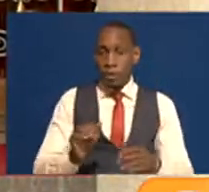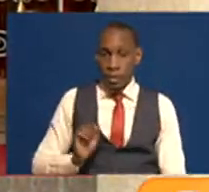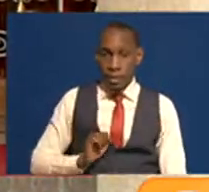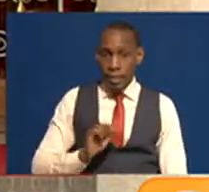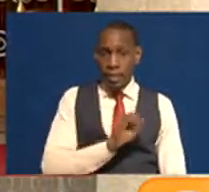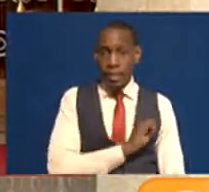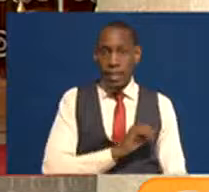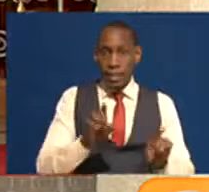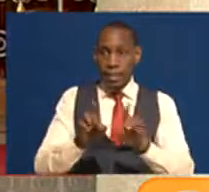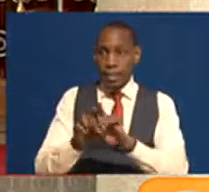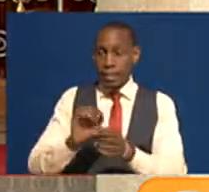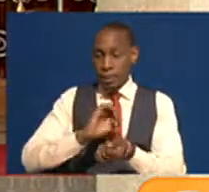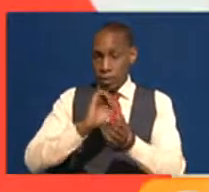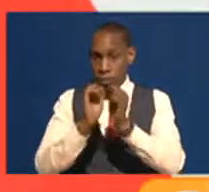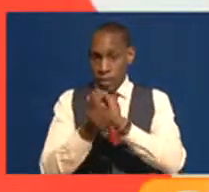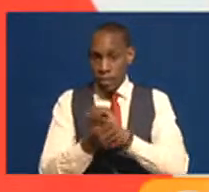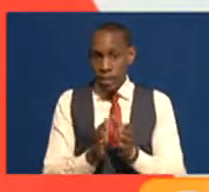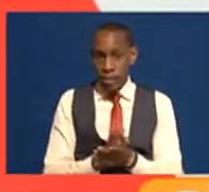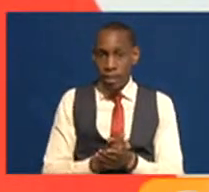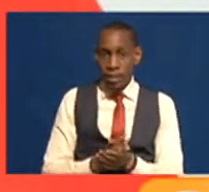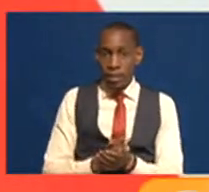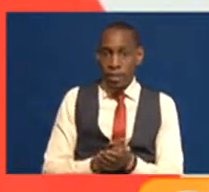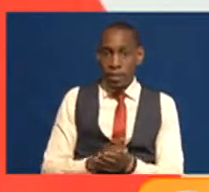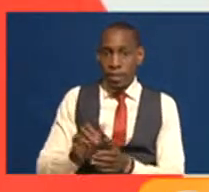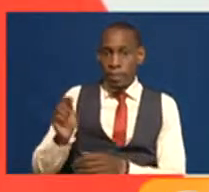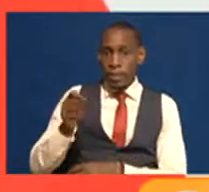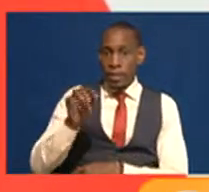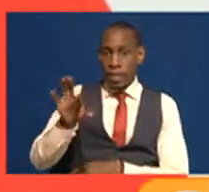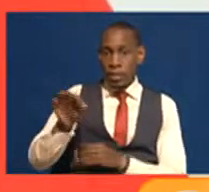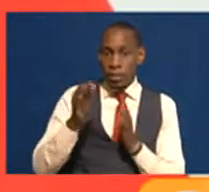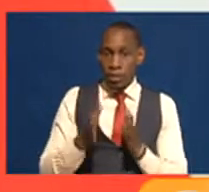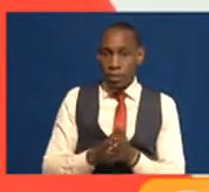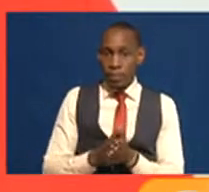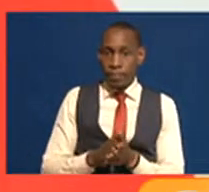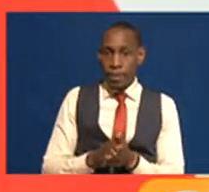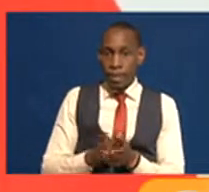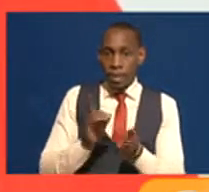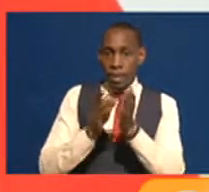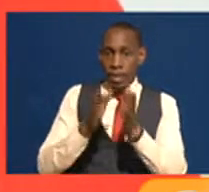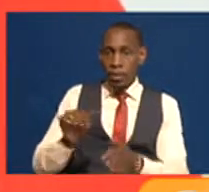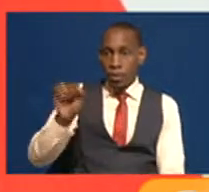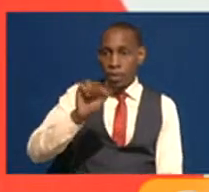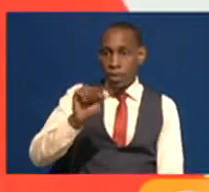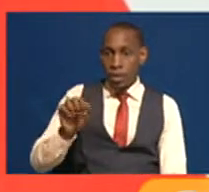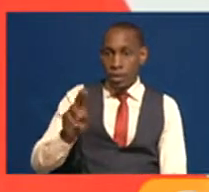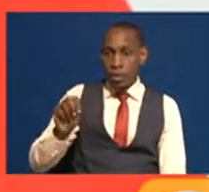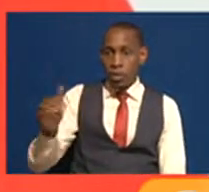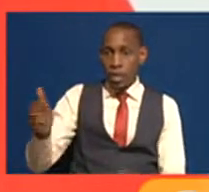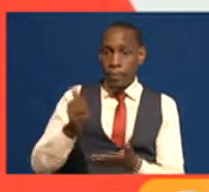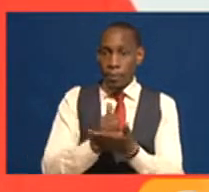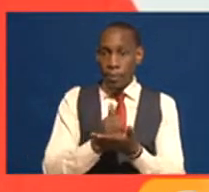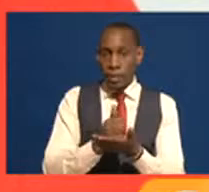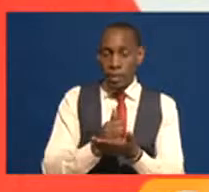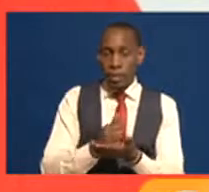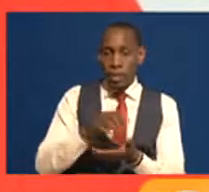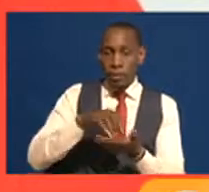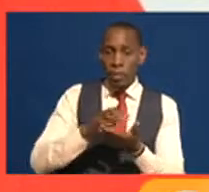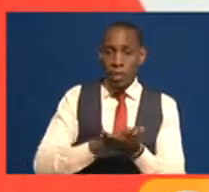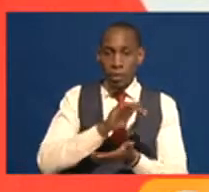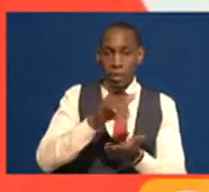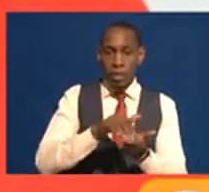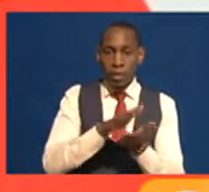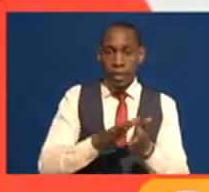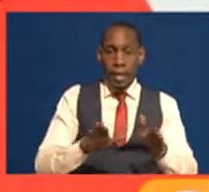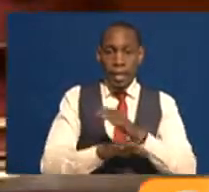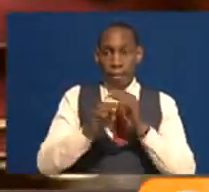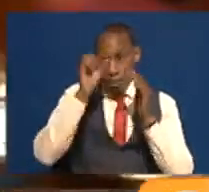was also altered of the President's nomination of Dr. Susan Koech for appointment as Central Bank of Kenya